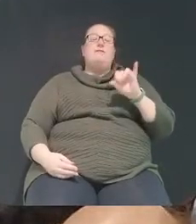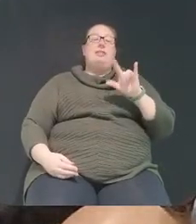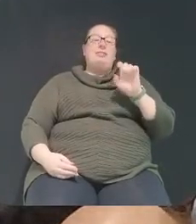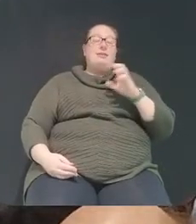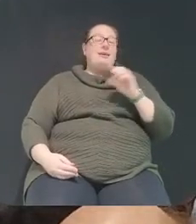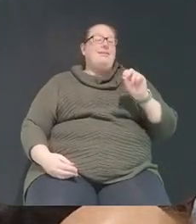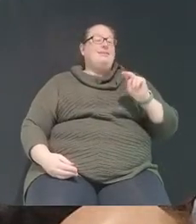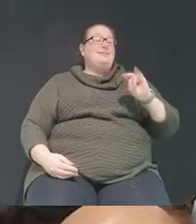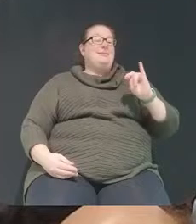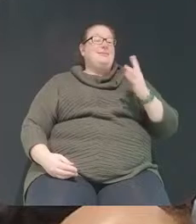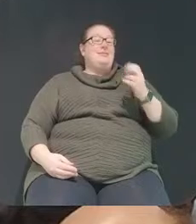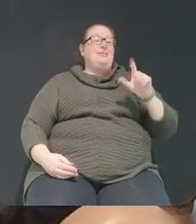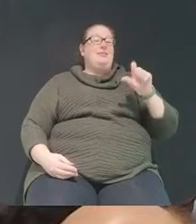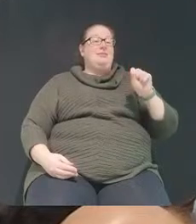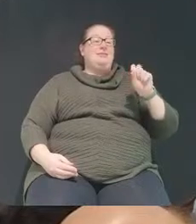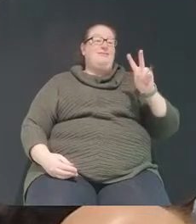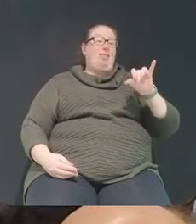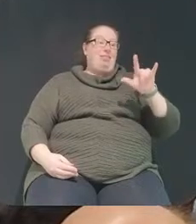wondering